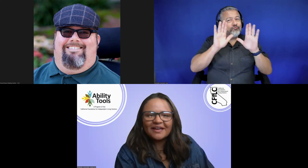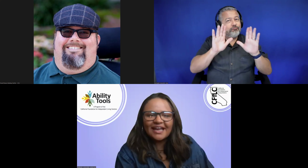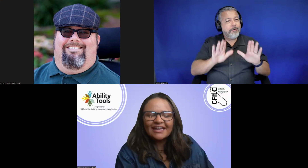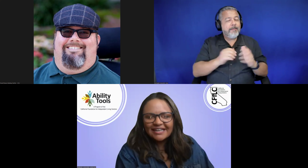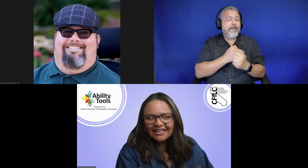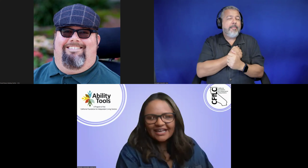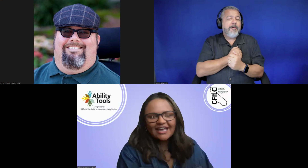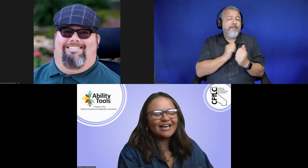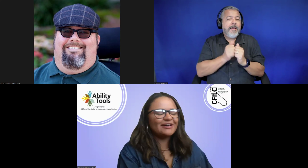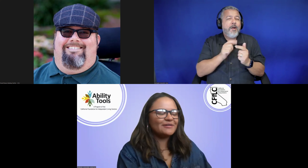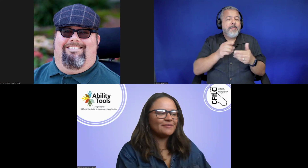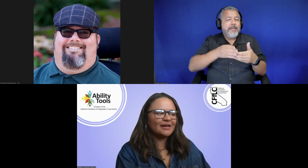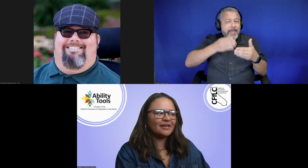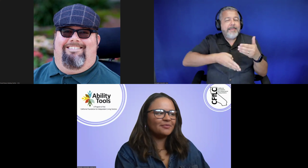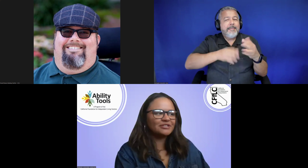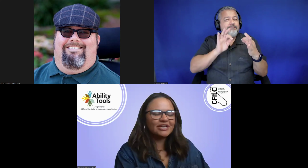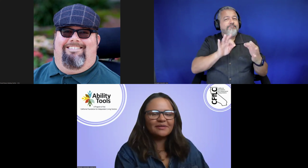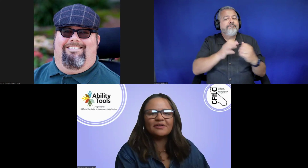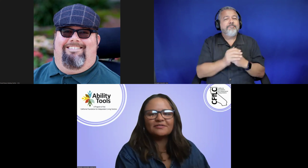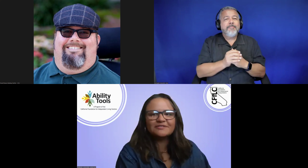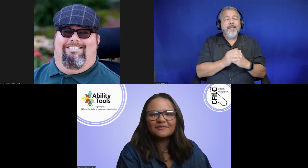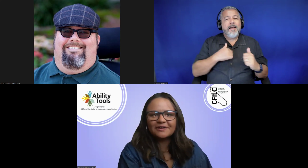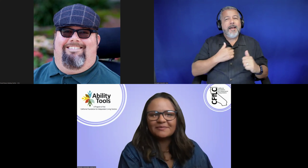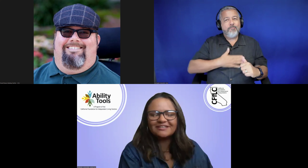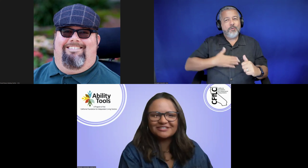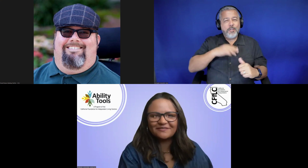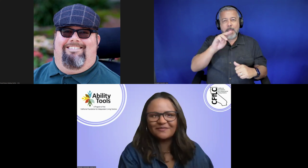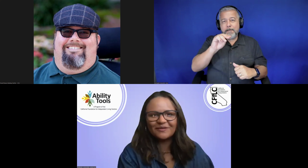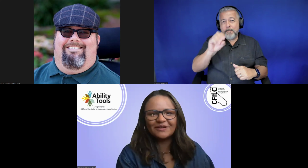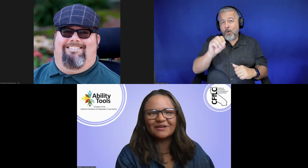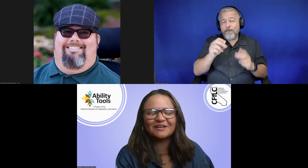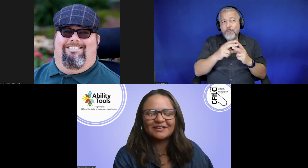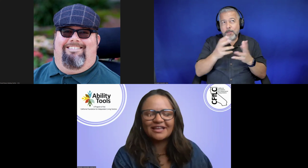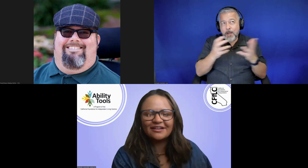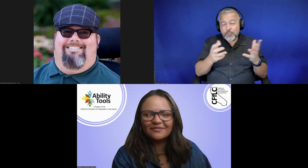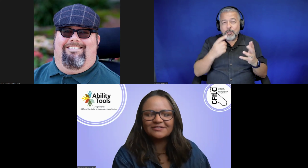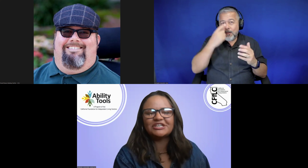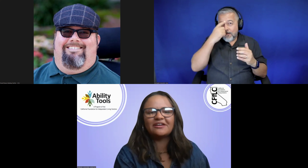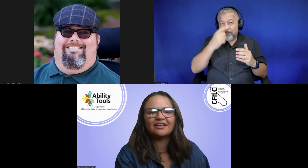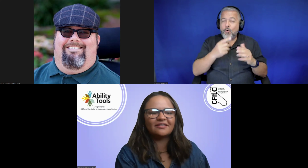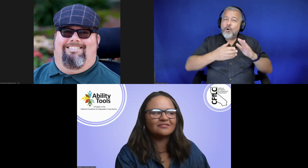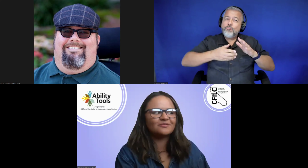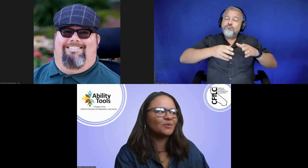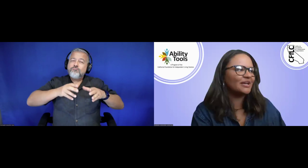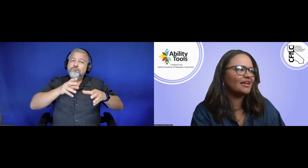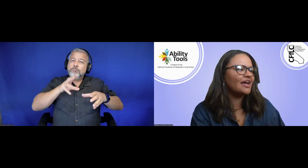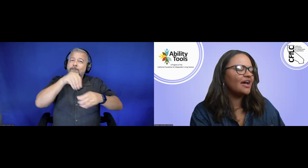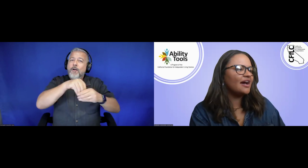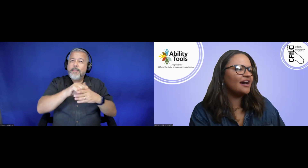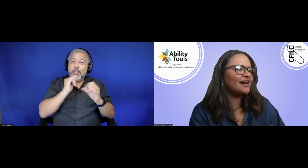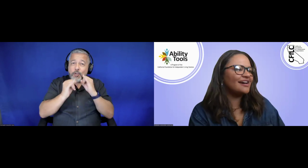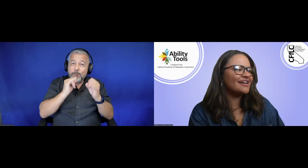the way that that ended. I appreciate Mo so very much for conducting that interview and sharing their